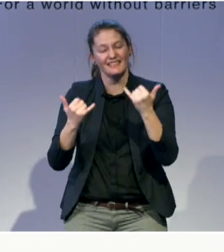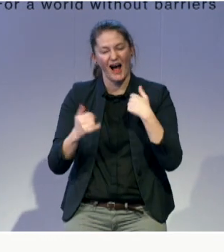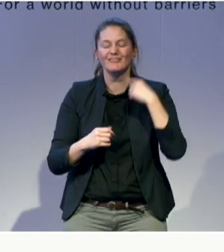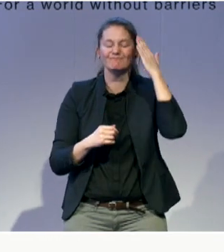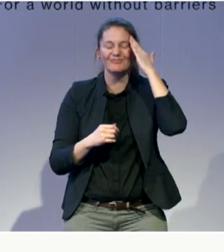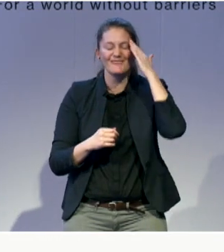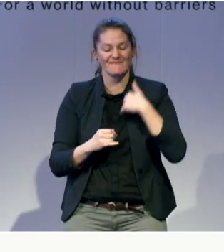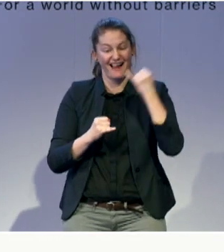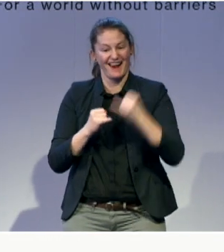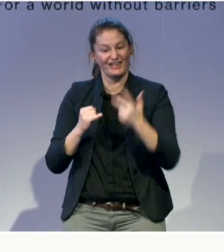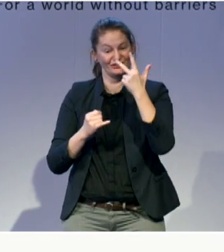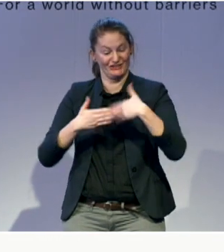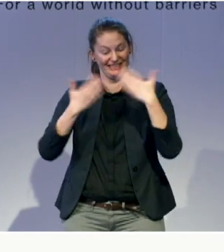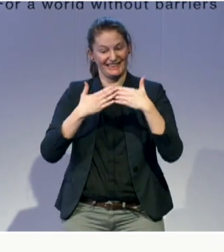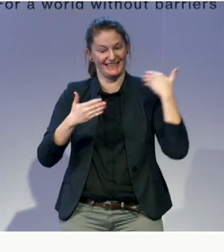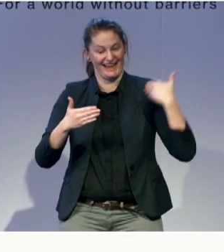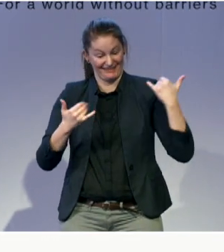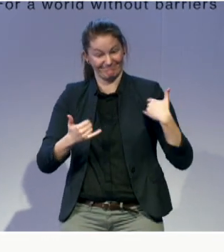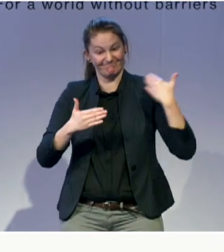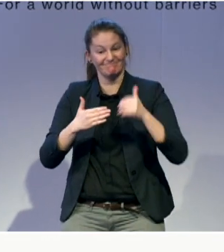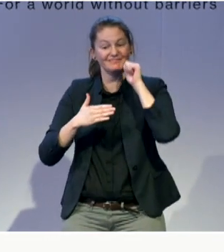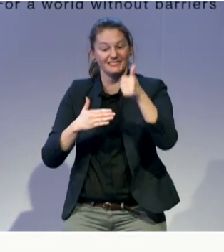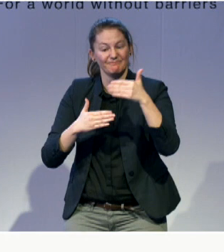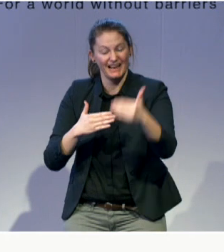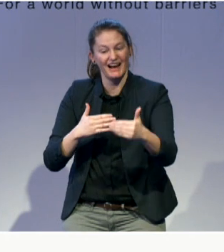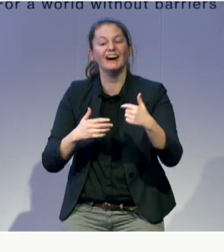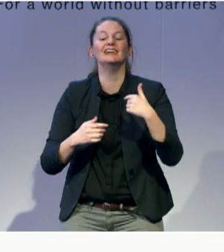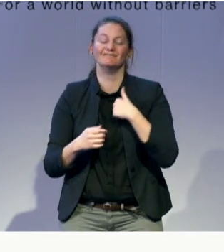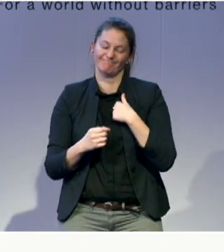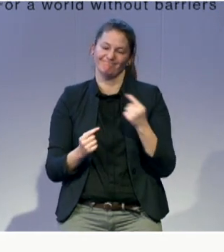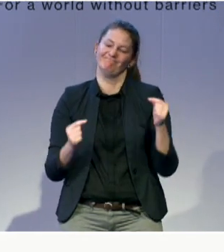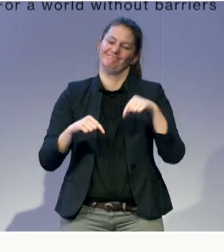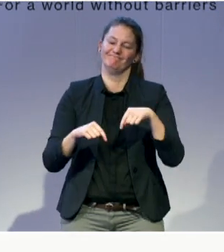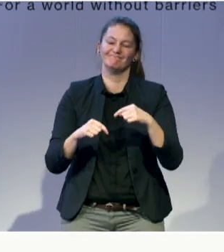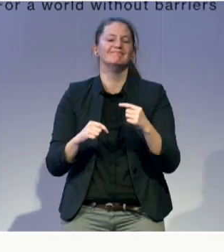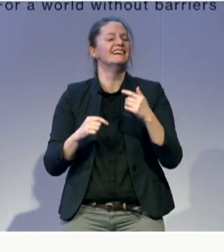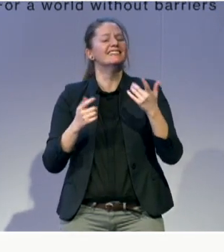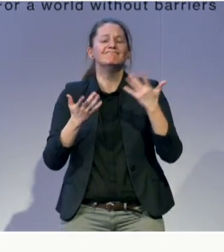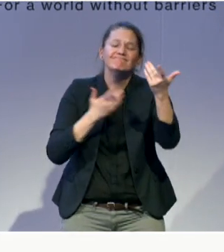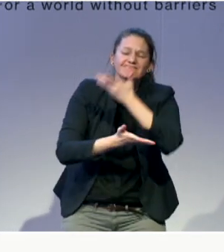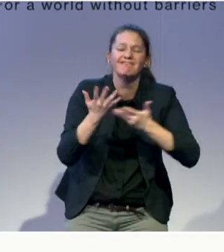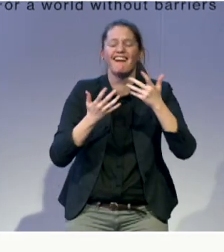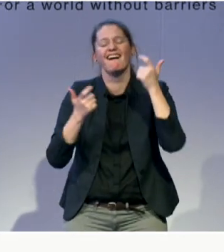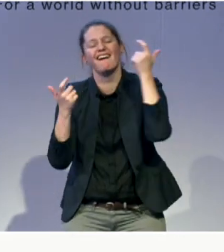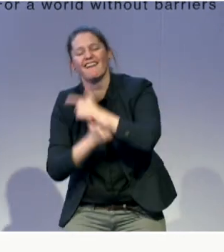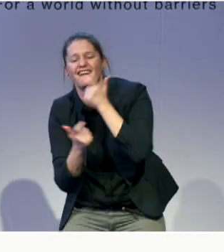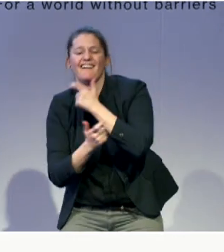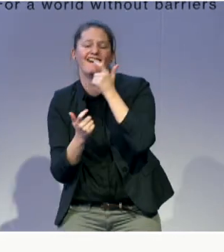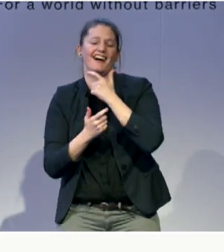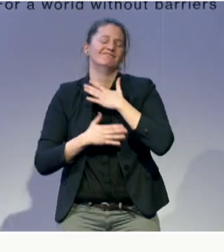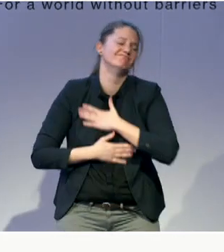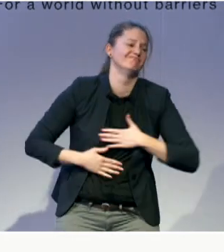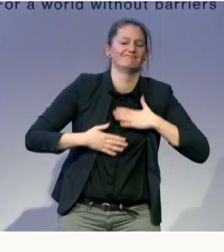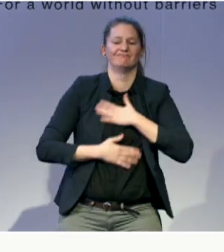just being here and doing what we do and sharing and laughing with each other and enjoying each other, and for you allowing me to be